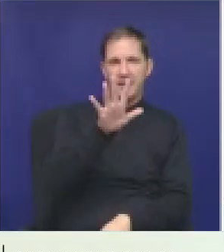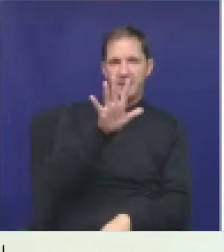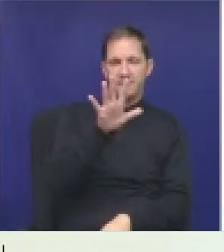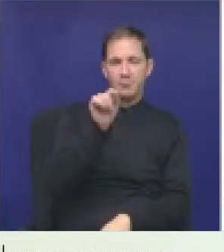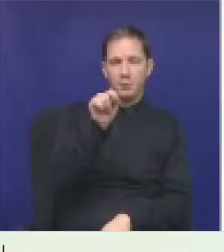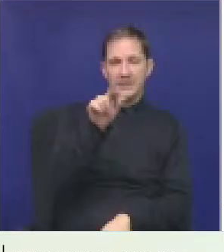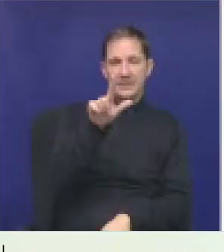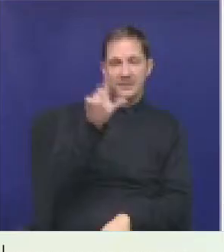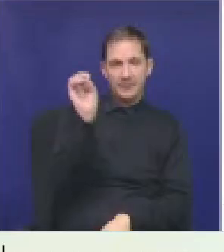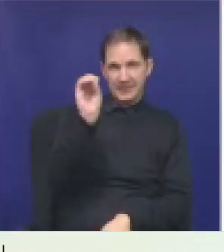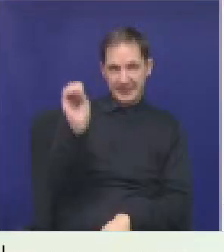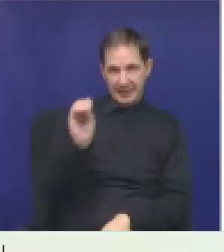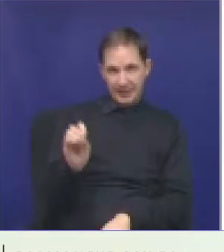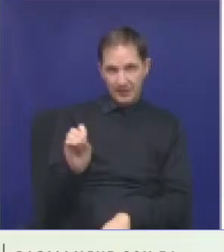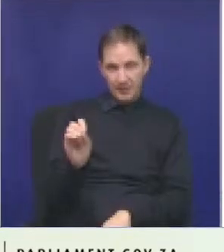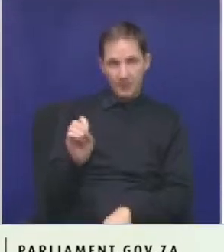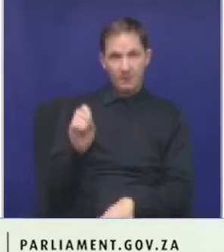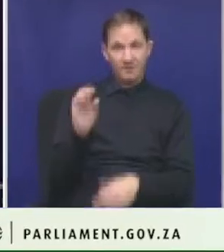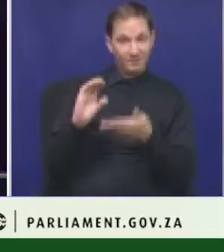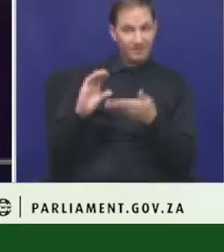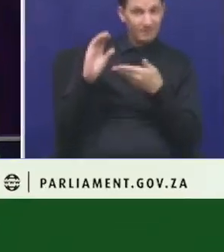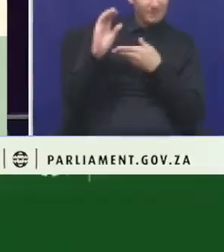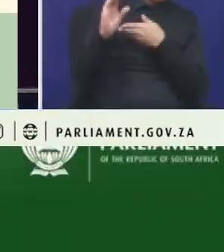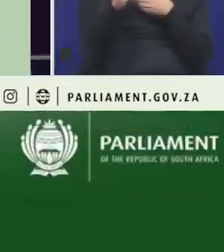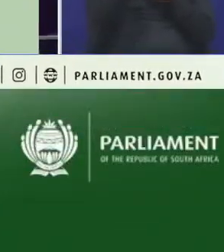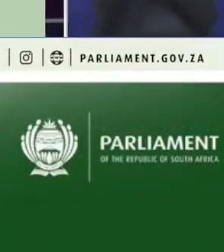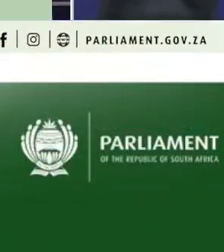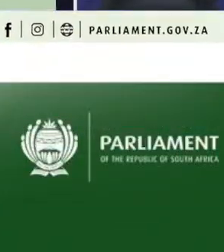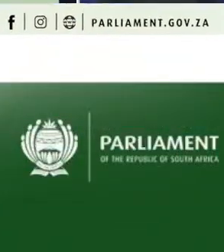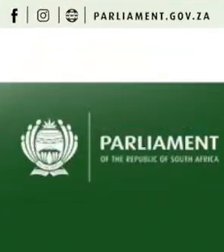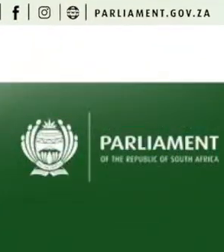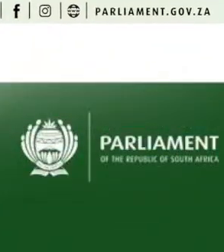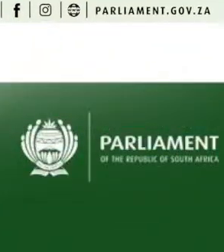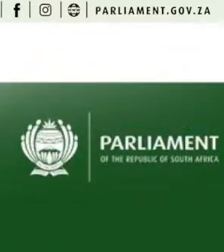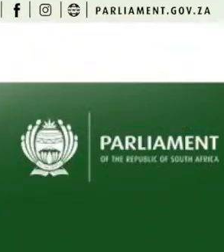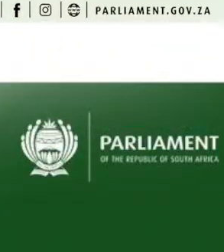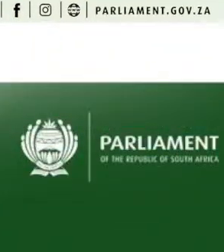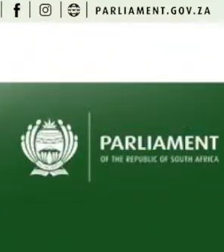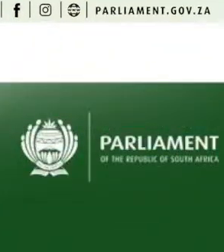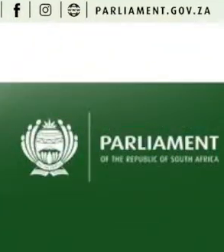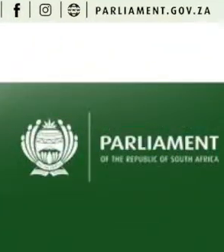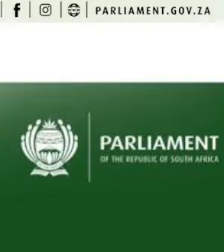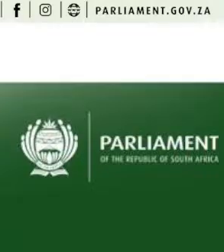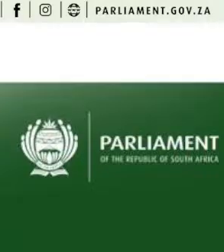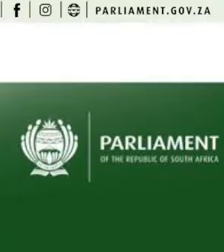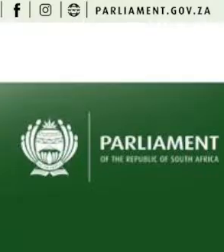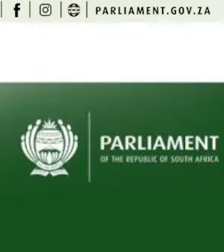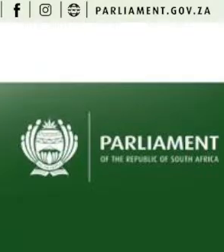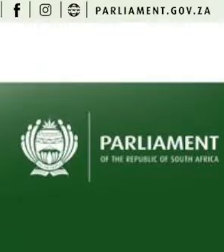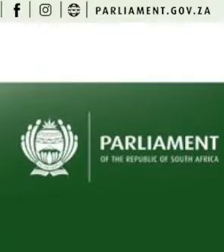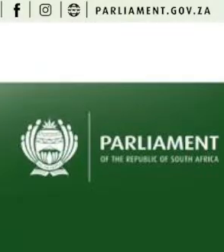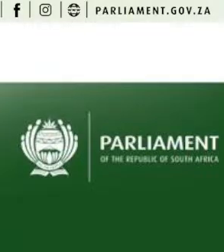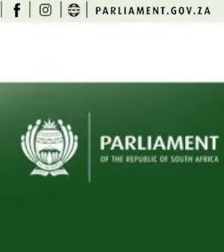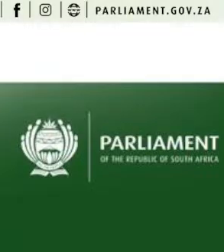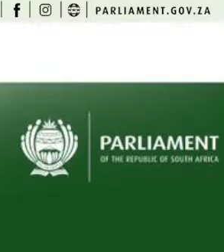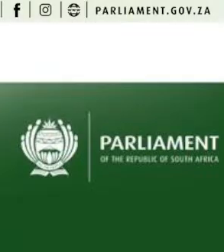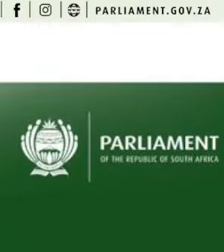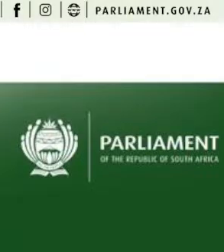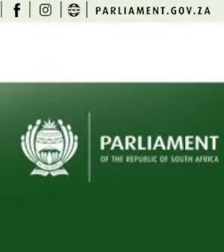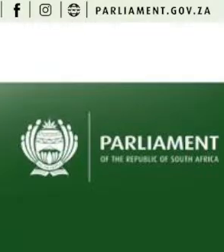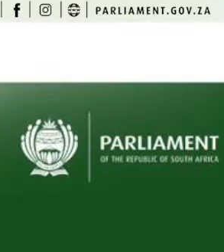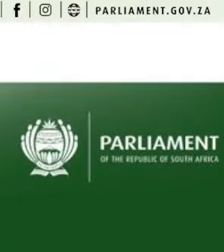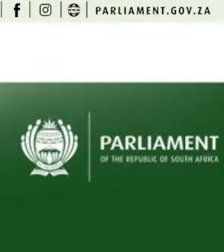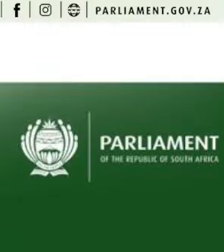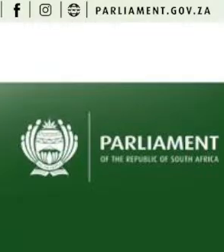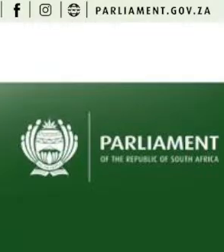65.7% of the budget vote allocation is for compensation of employees, reflecting the department's technical nature.